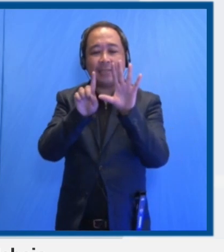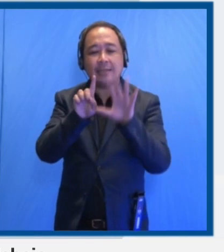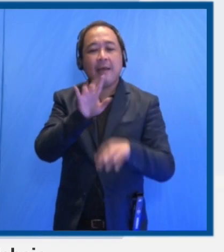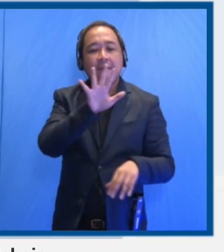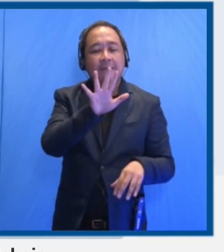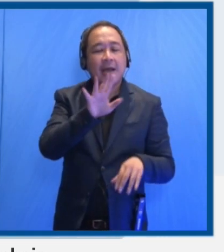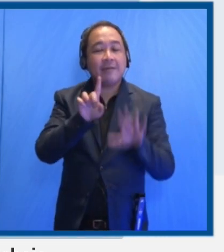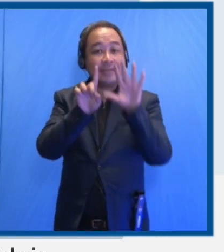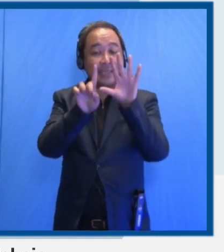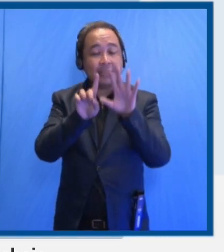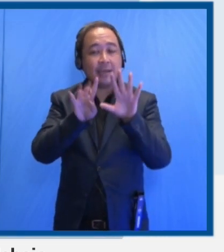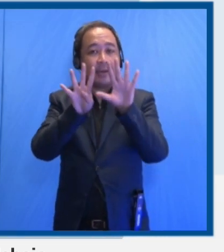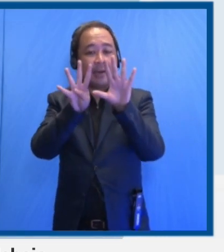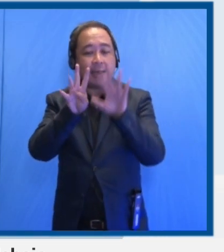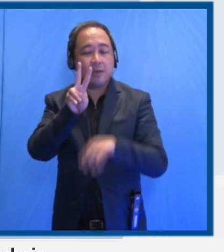9656921. Again,